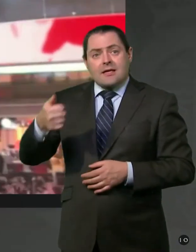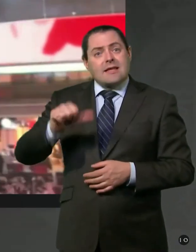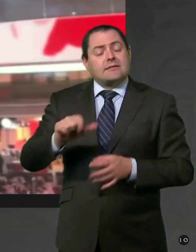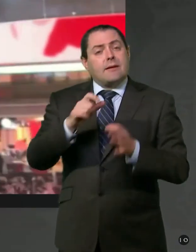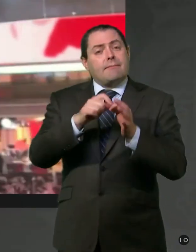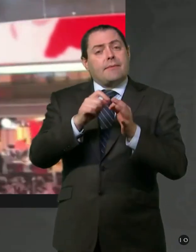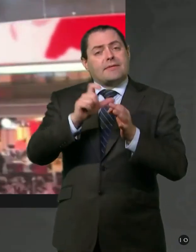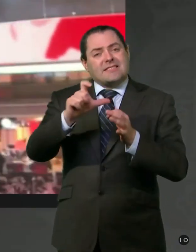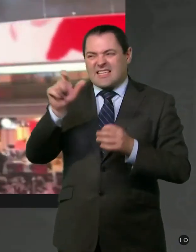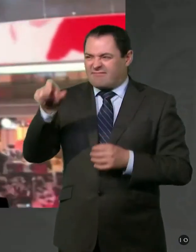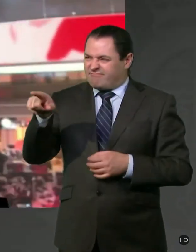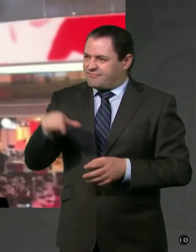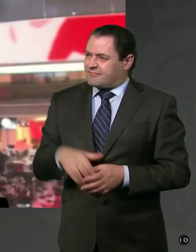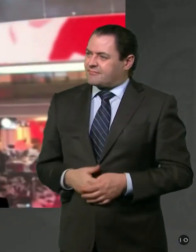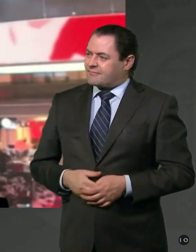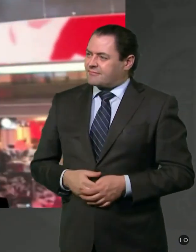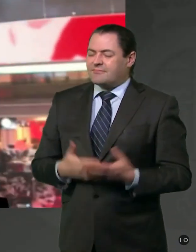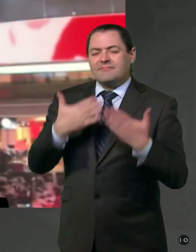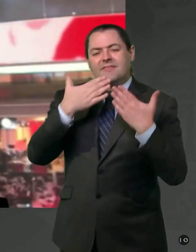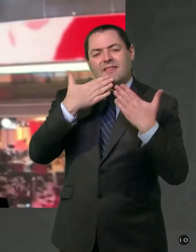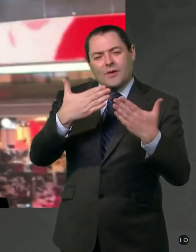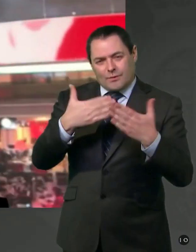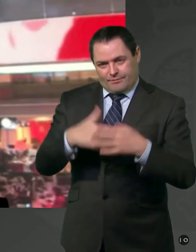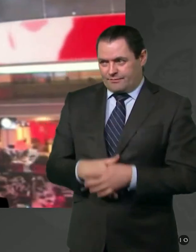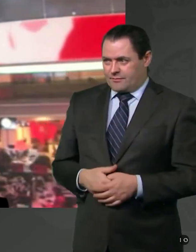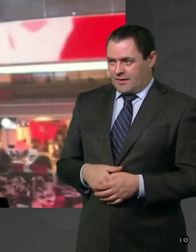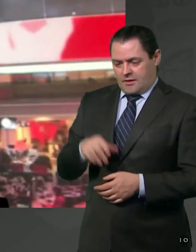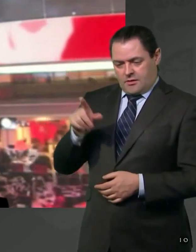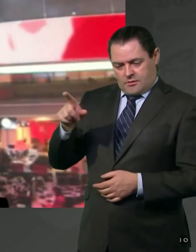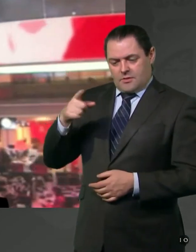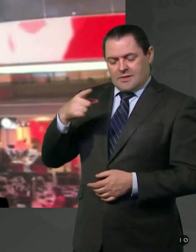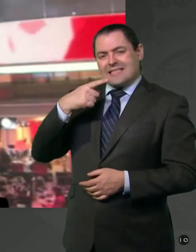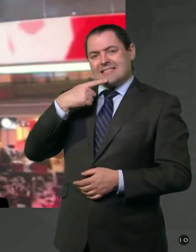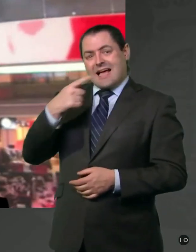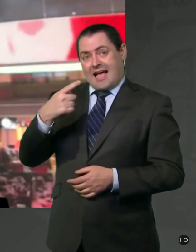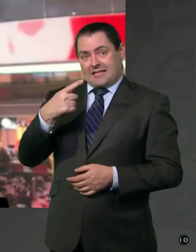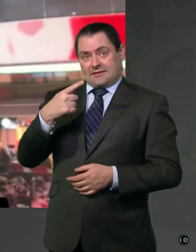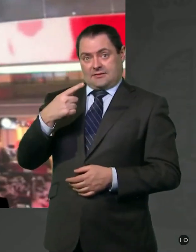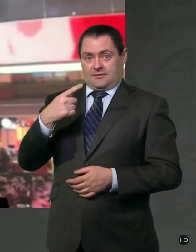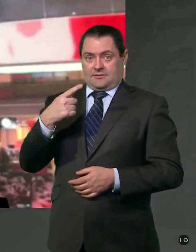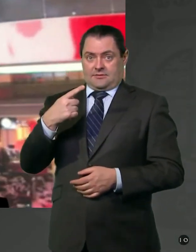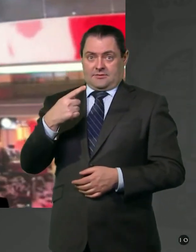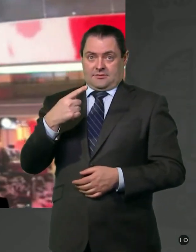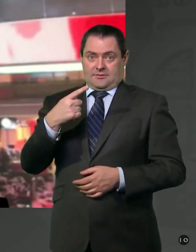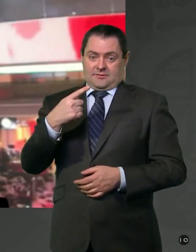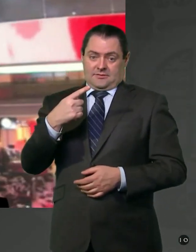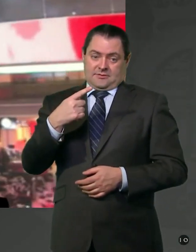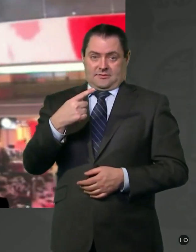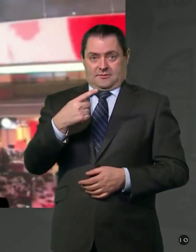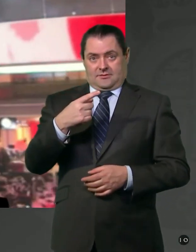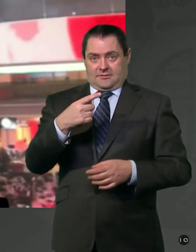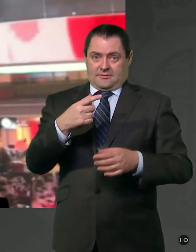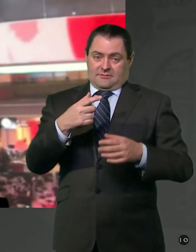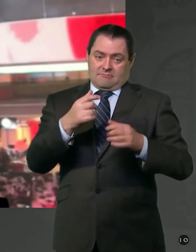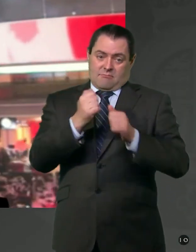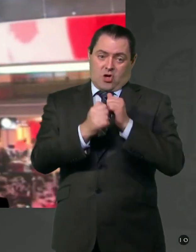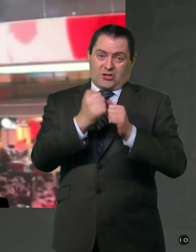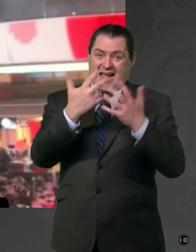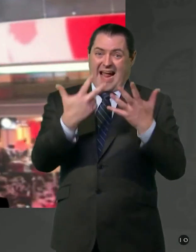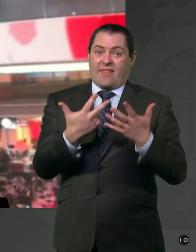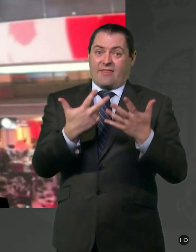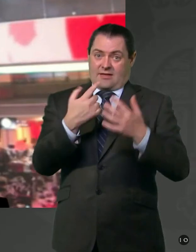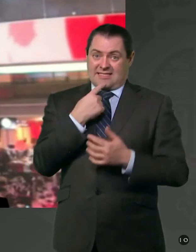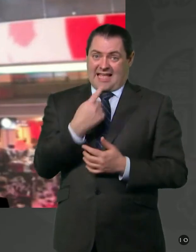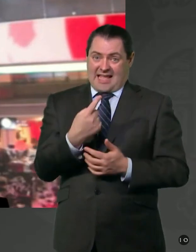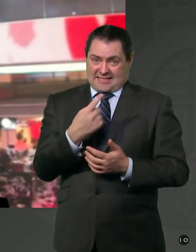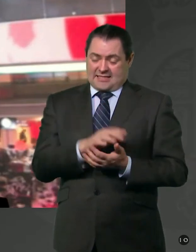You've named a hoped-for date now, extending the lockdown by another few weeks. How do you rate the chances of being able to